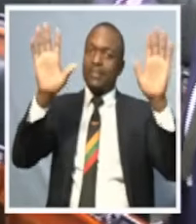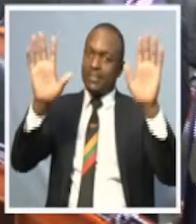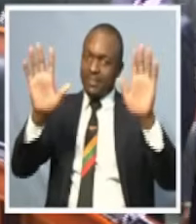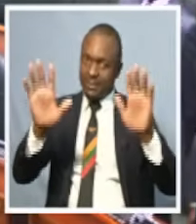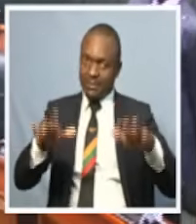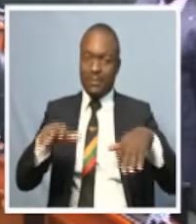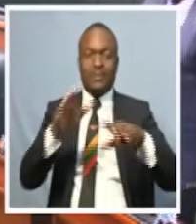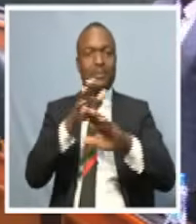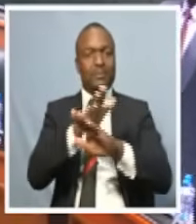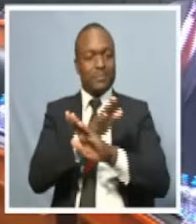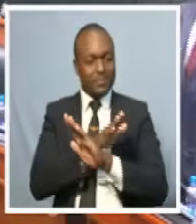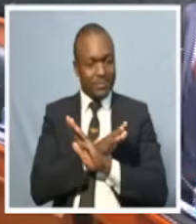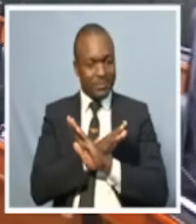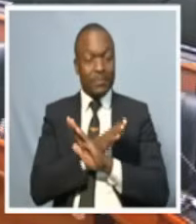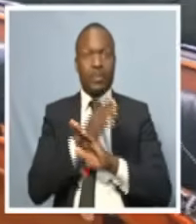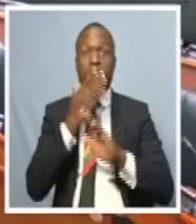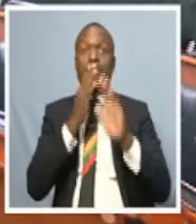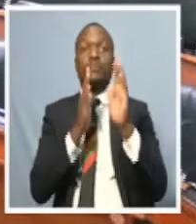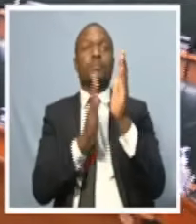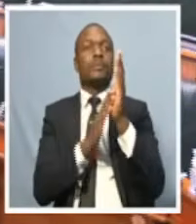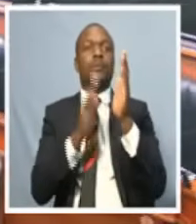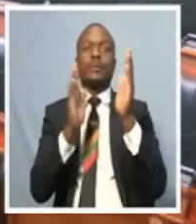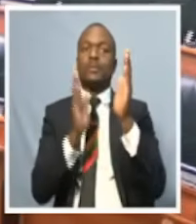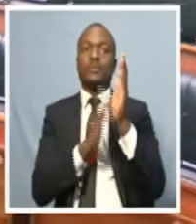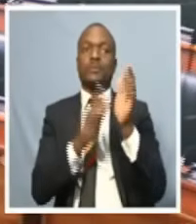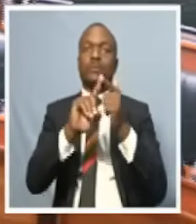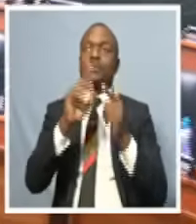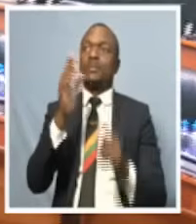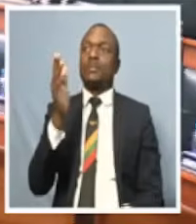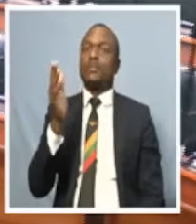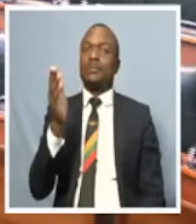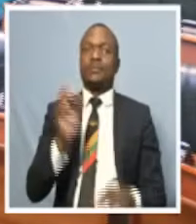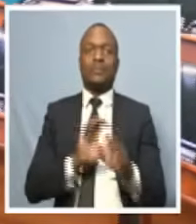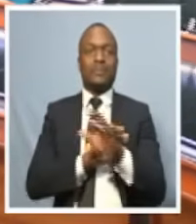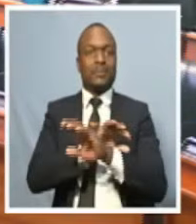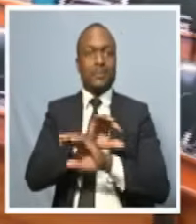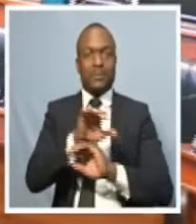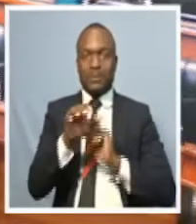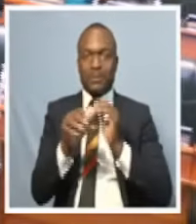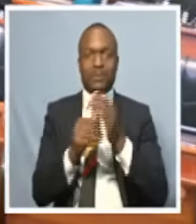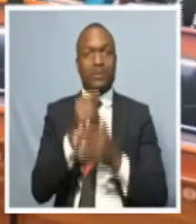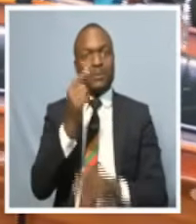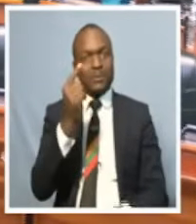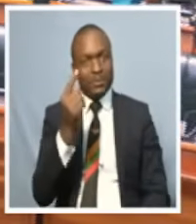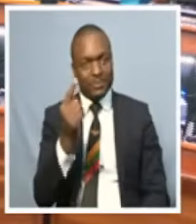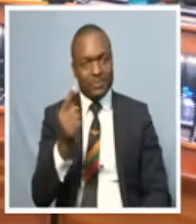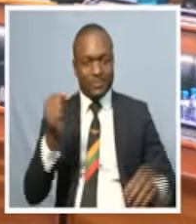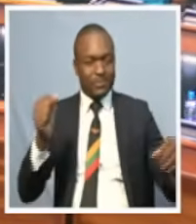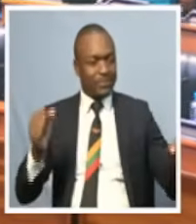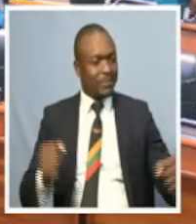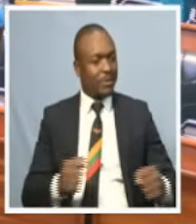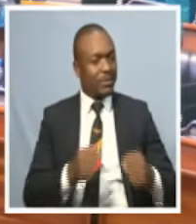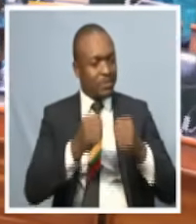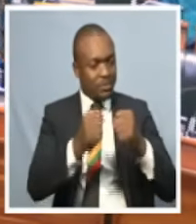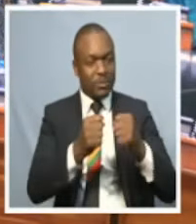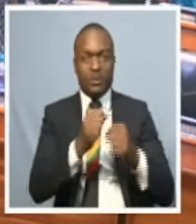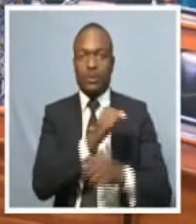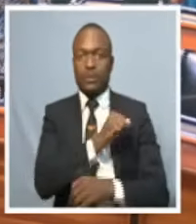flight. Zambia, praise to thee, oh,